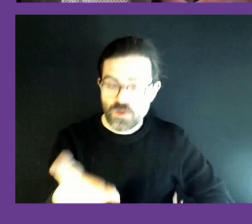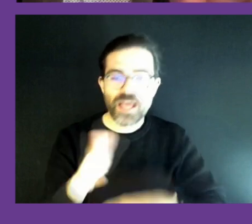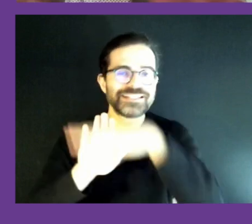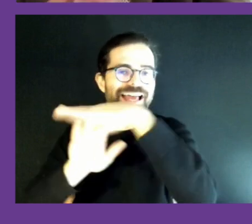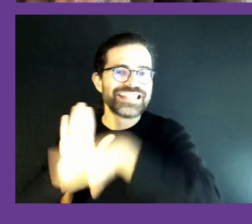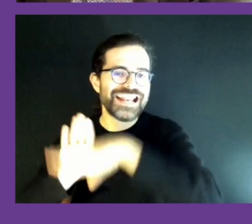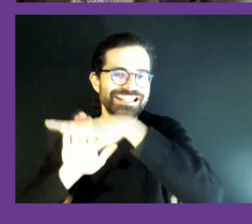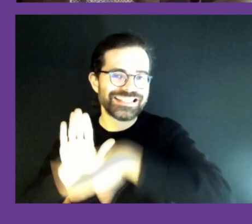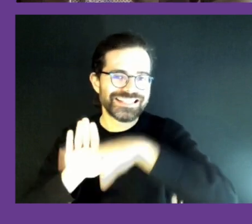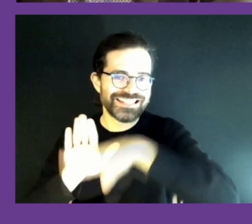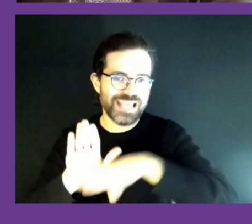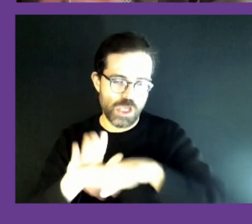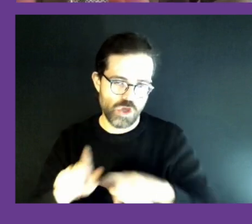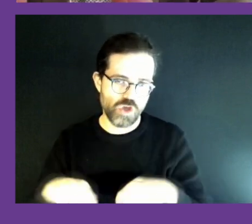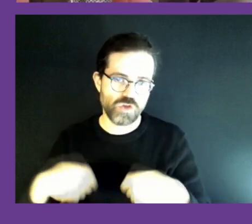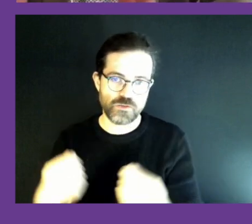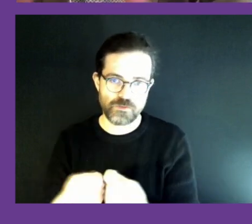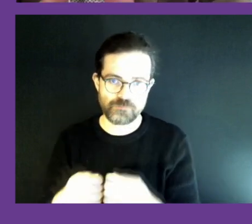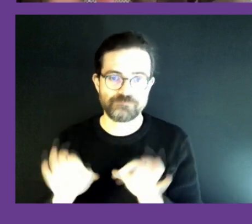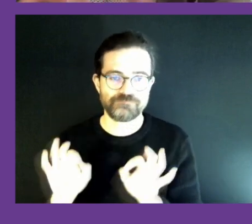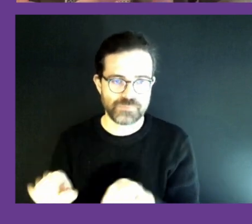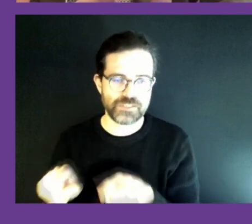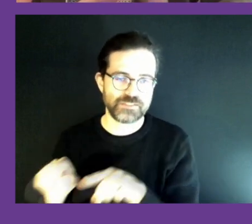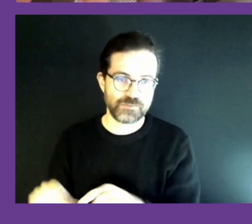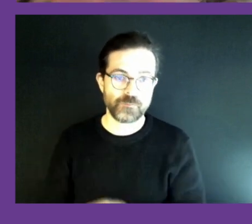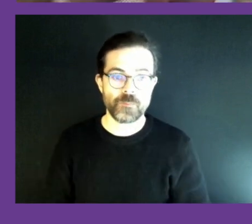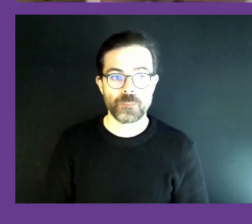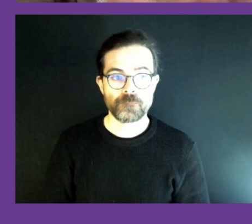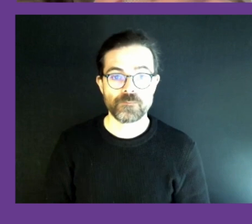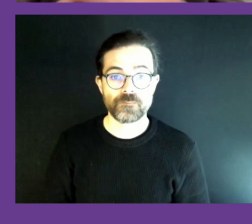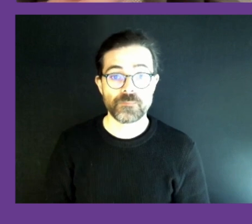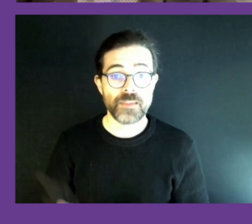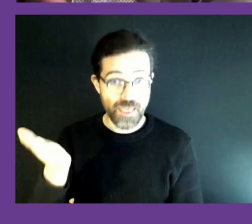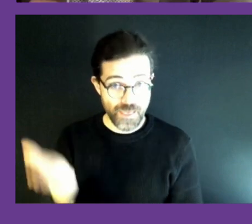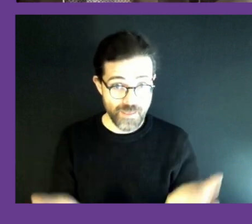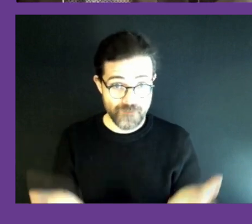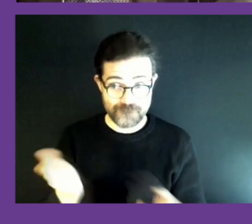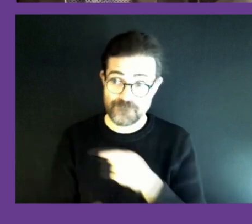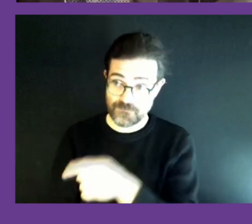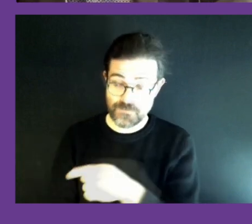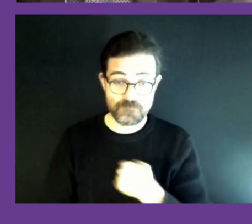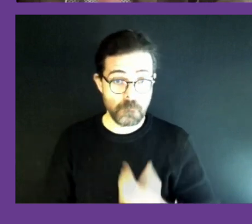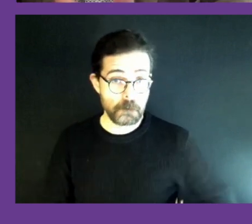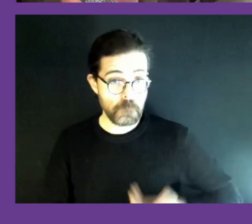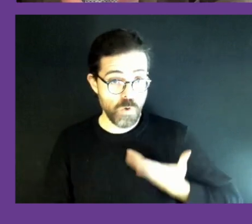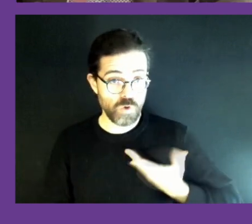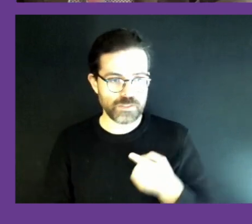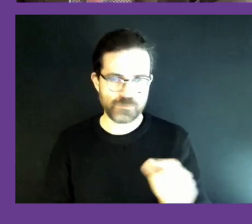So the main question will be, if they are voluntary, which is their first